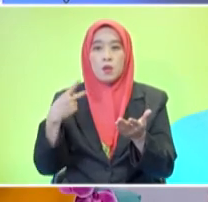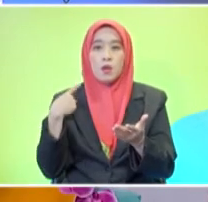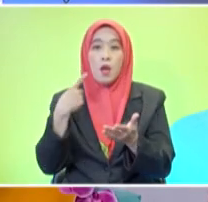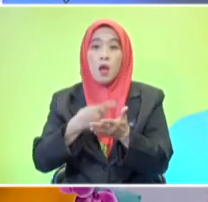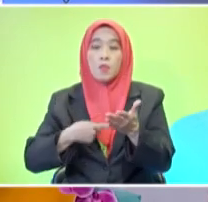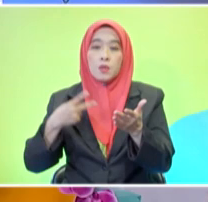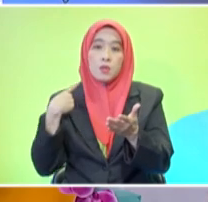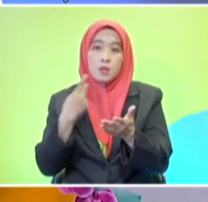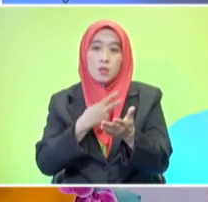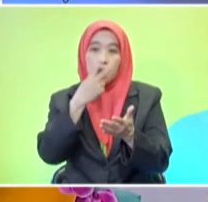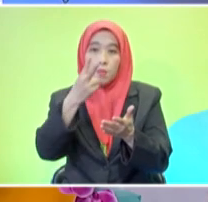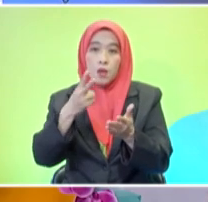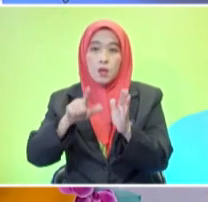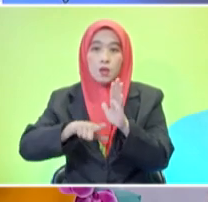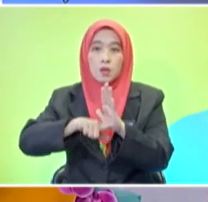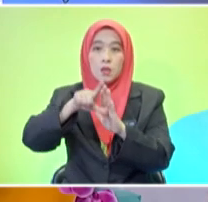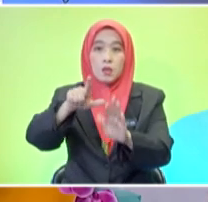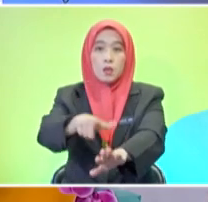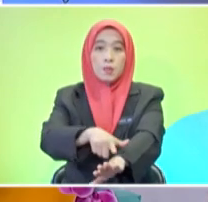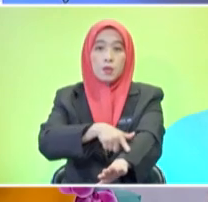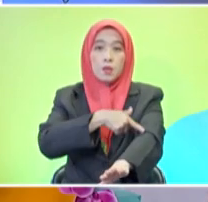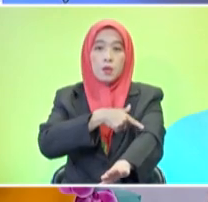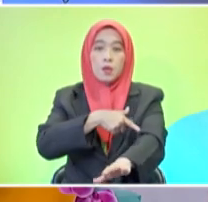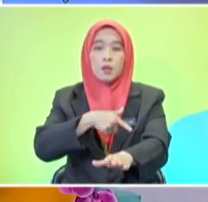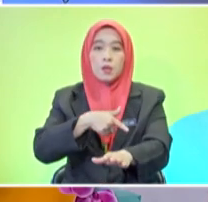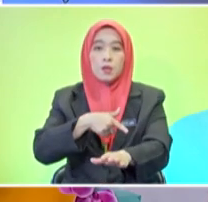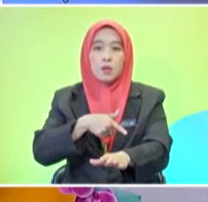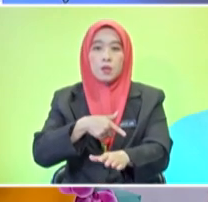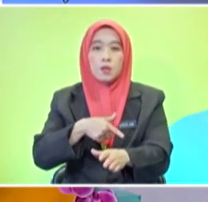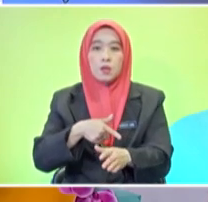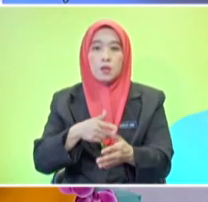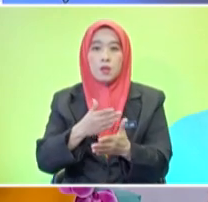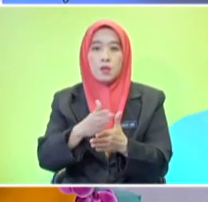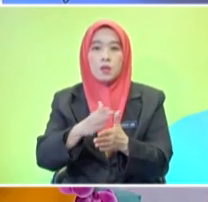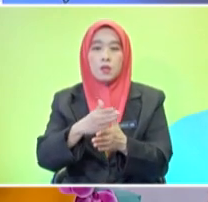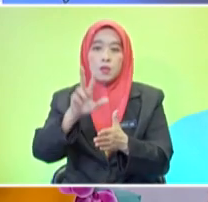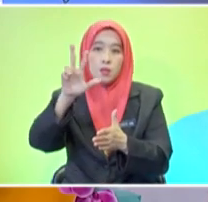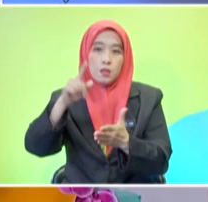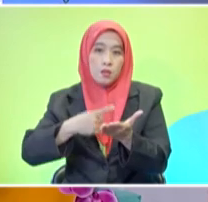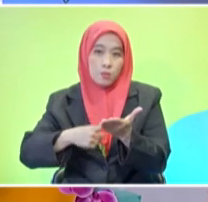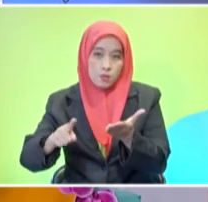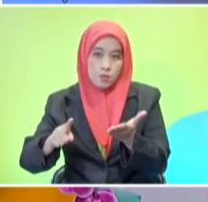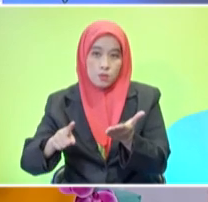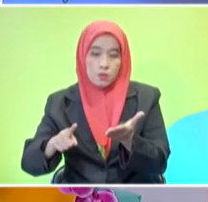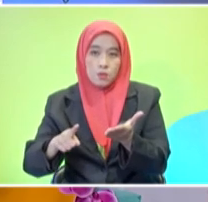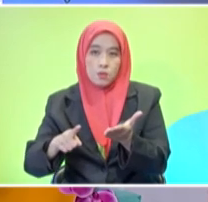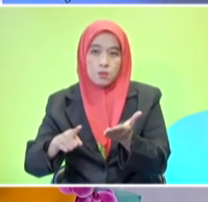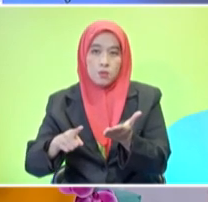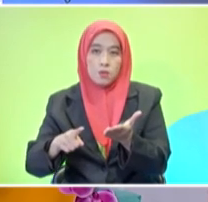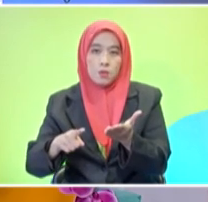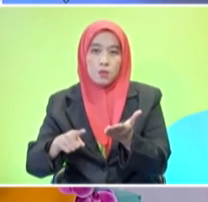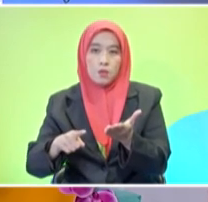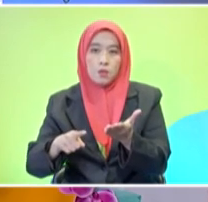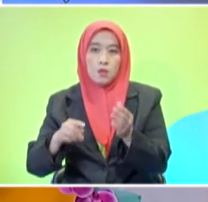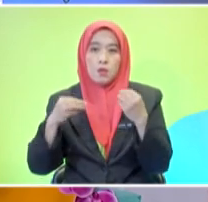the length of the roots after 3 weeks. Okay. Okay. So I took it out and have a look at it, I measure